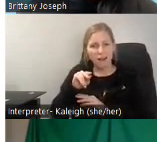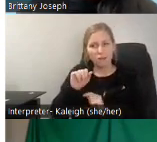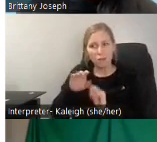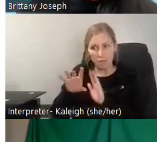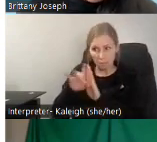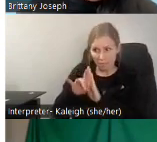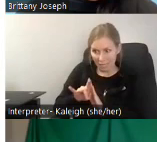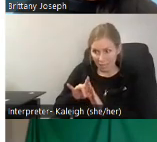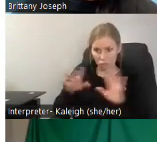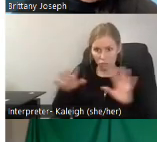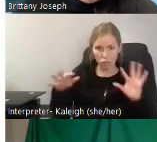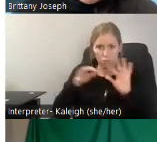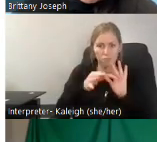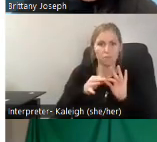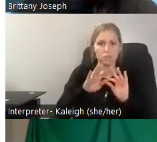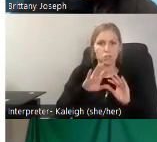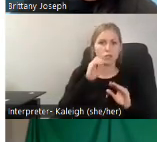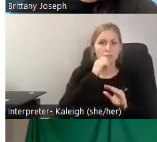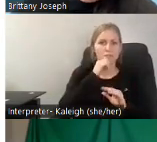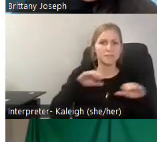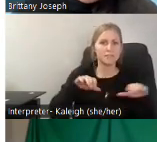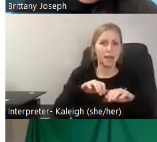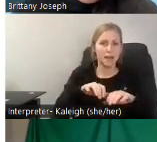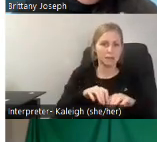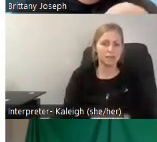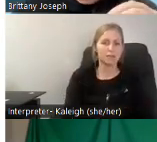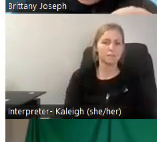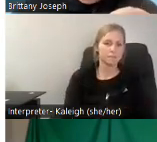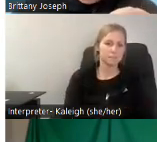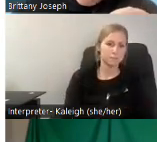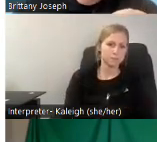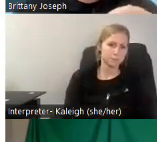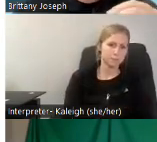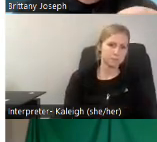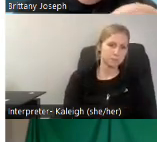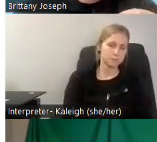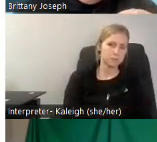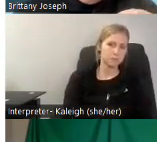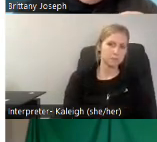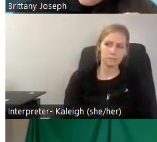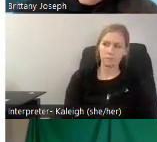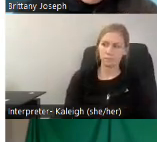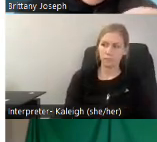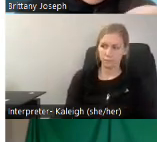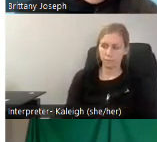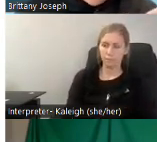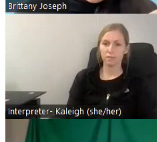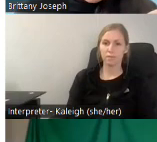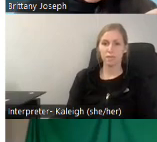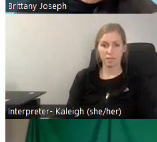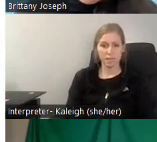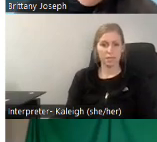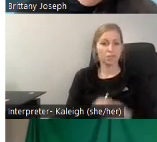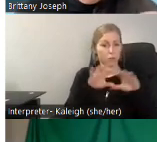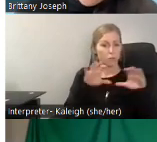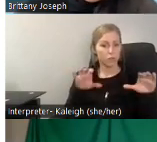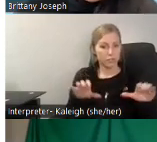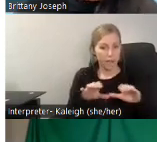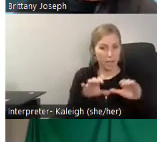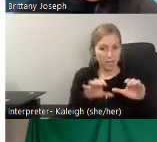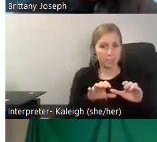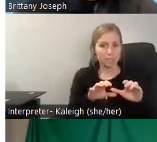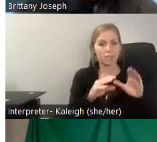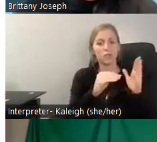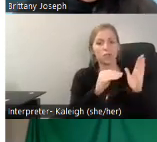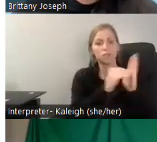to your daily tasks. And as you choose pictures and your daily tasks and put them on your